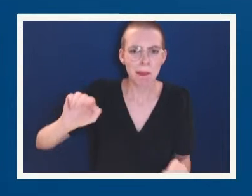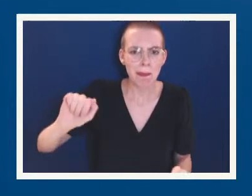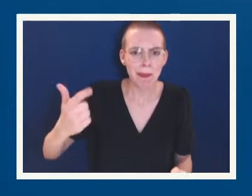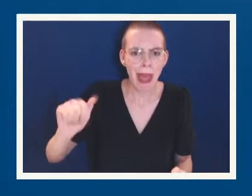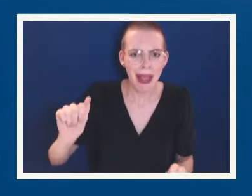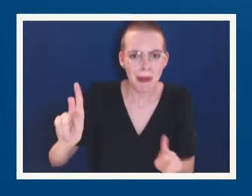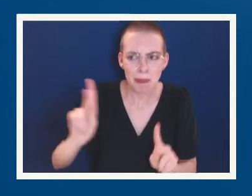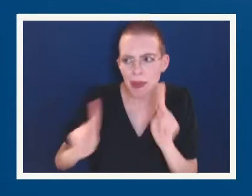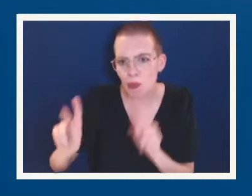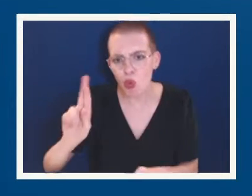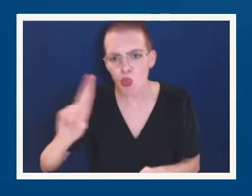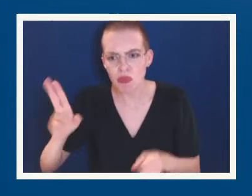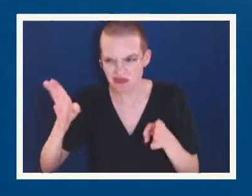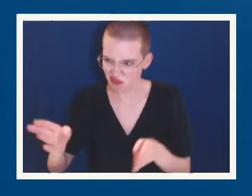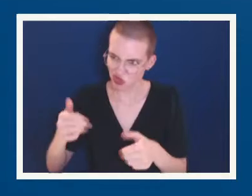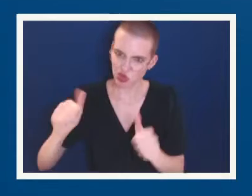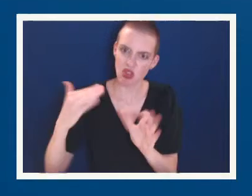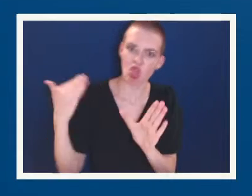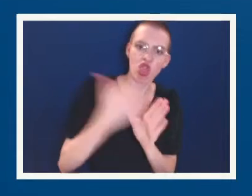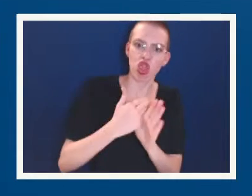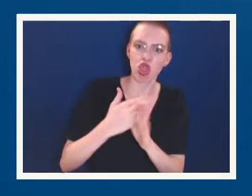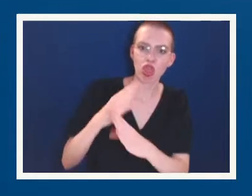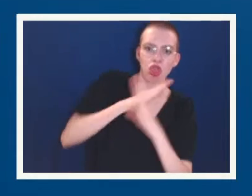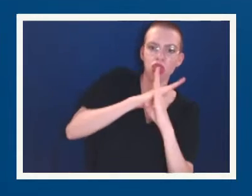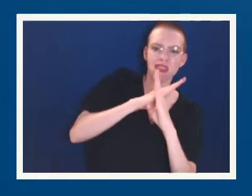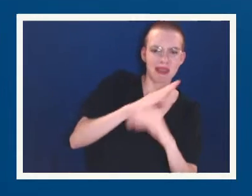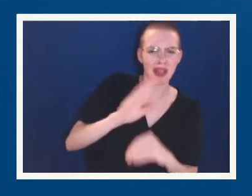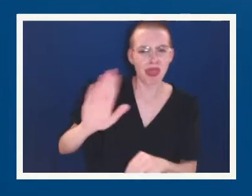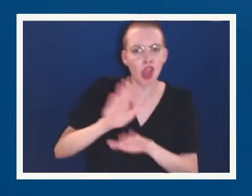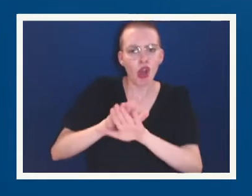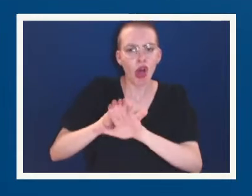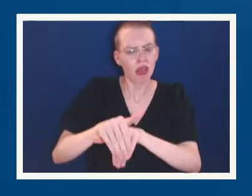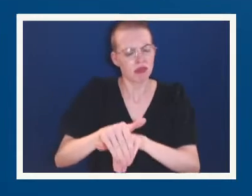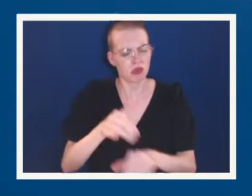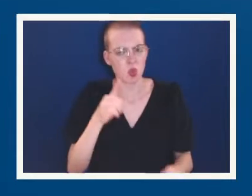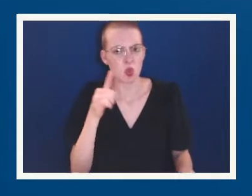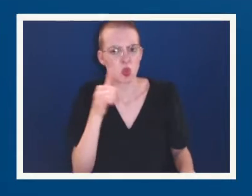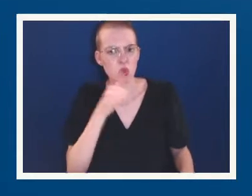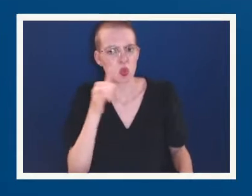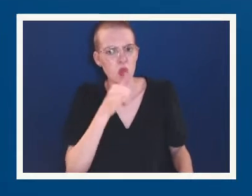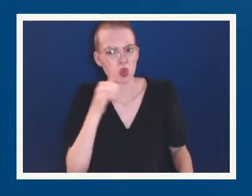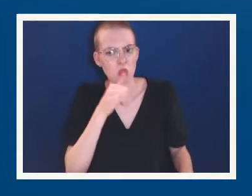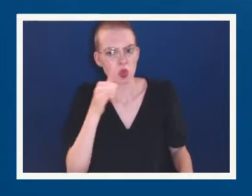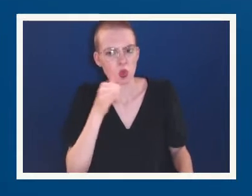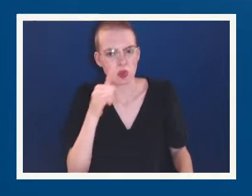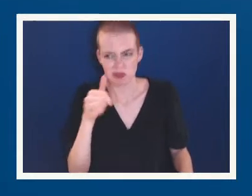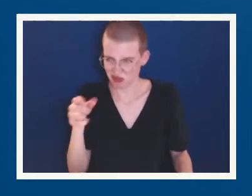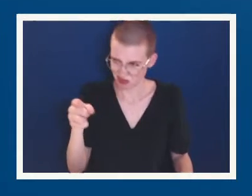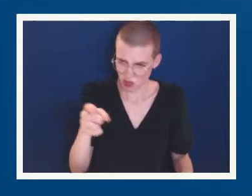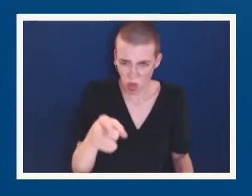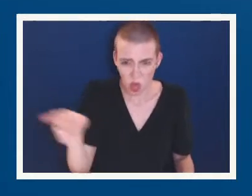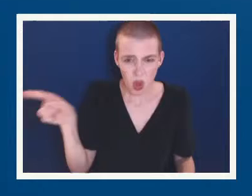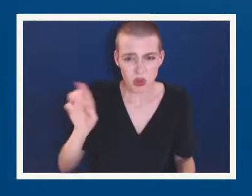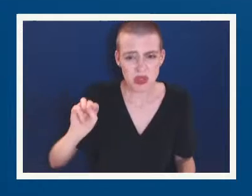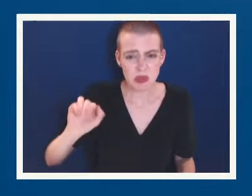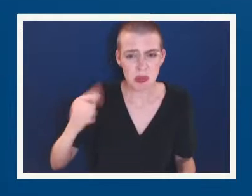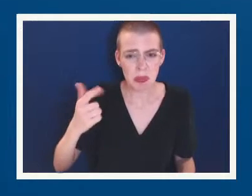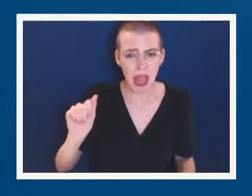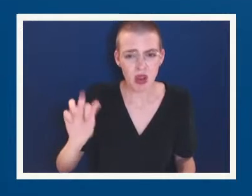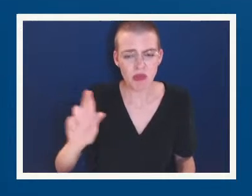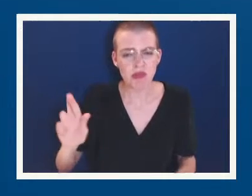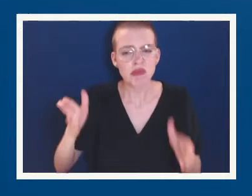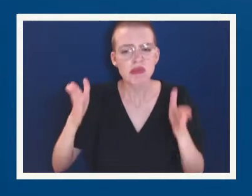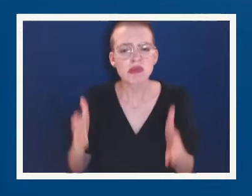me. Their hypocrisy is unbelievable. The same MAGA Republicans who took hundreds of thousands